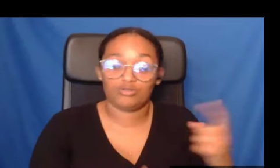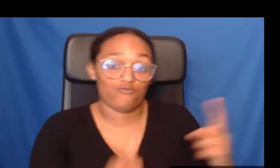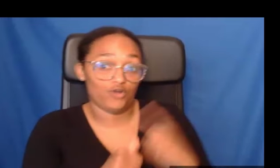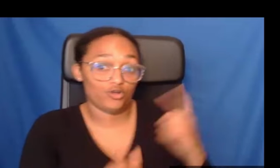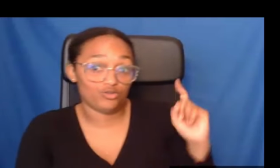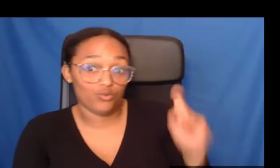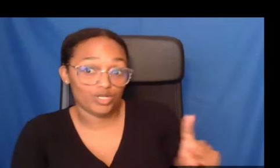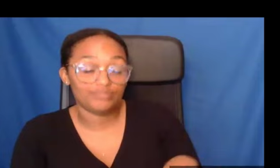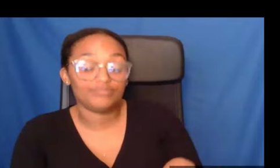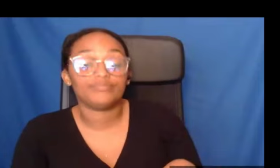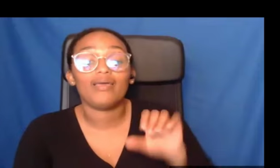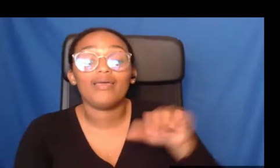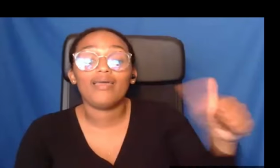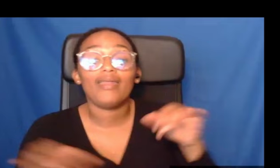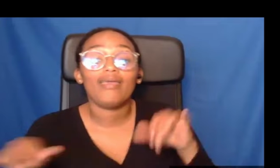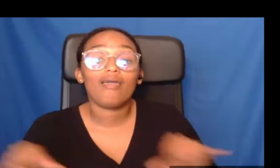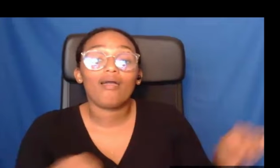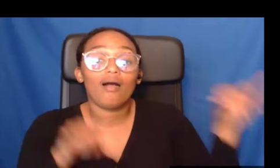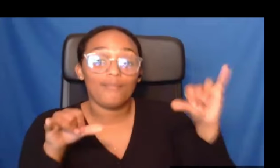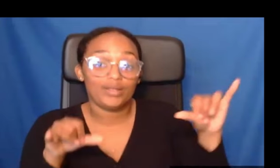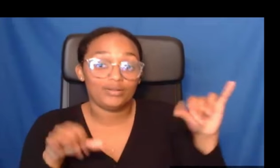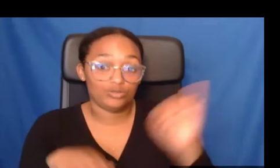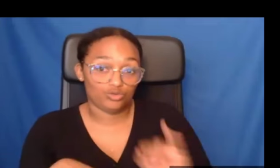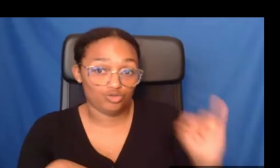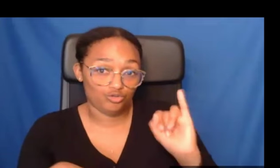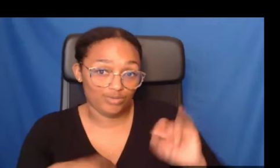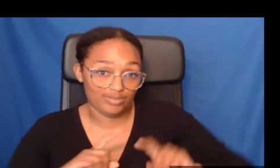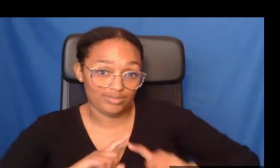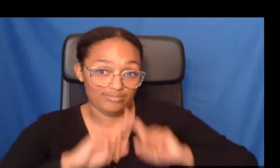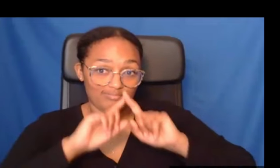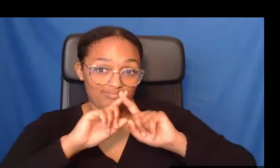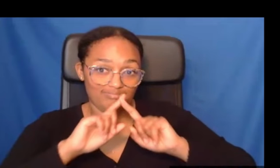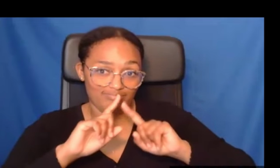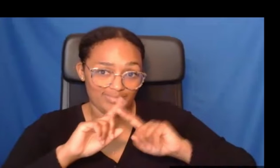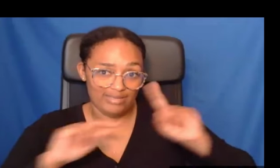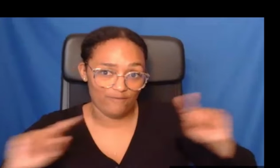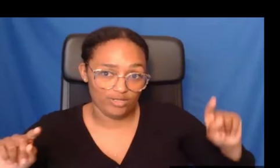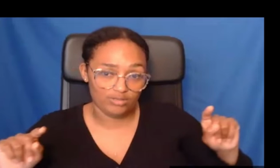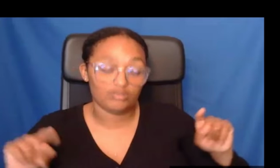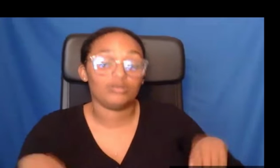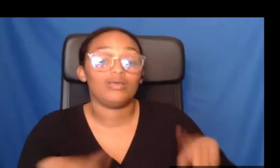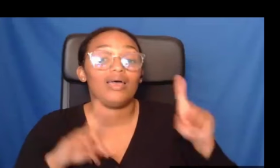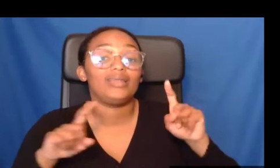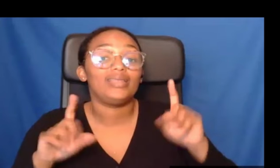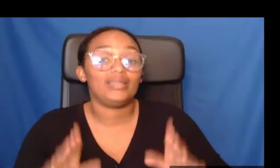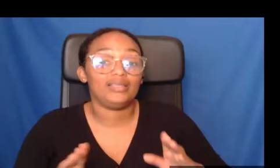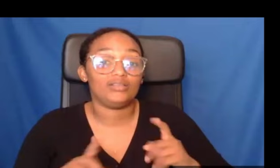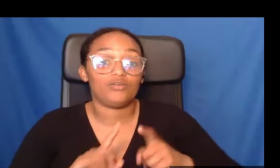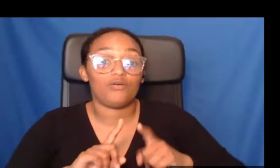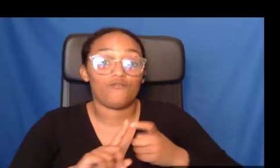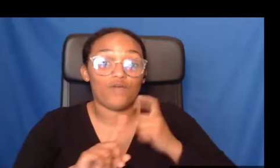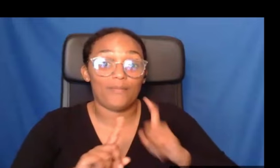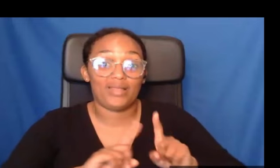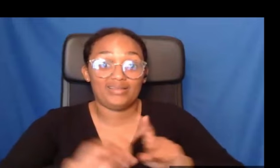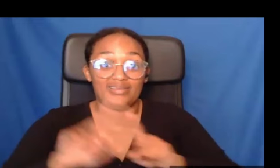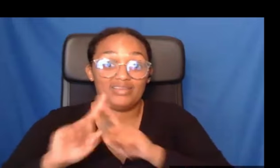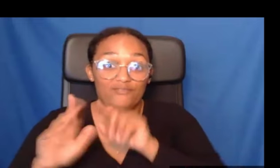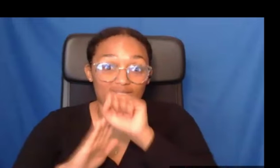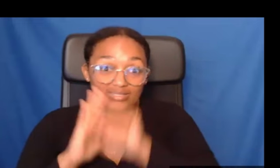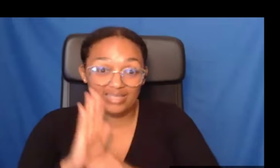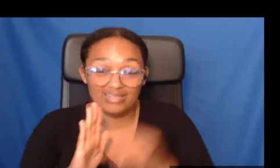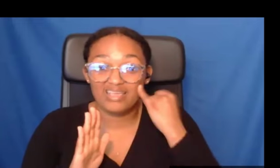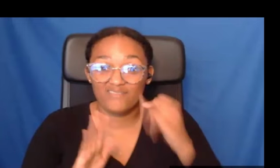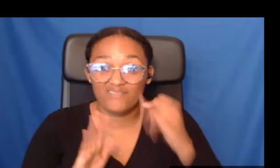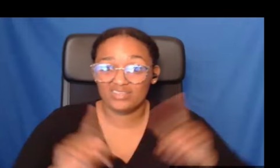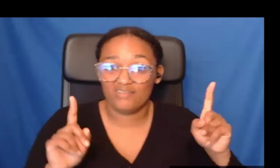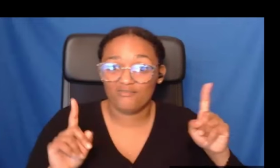there any common insurance differences that attendees from other states should look into? May they differ from what's done in